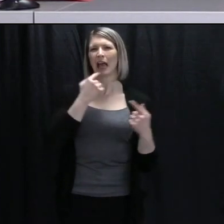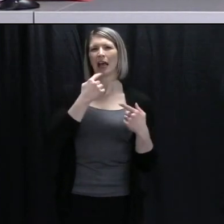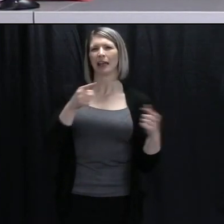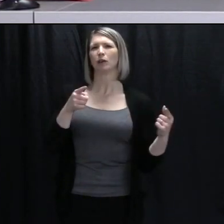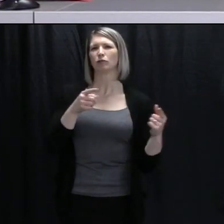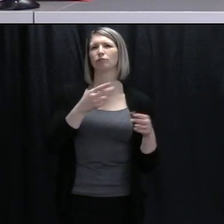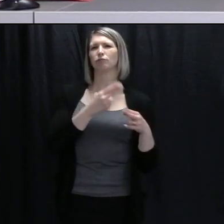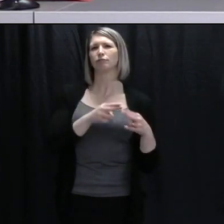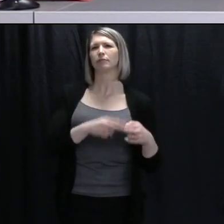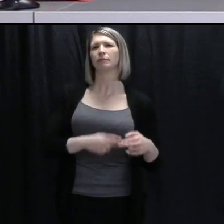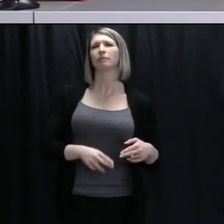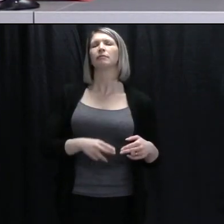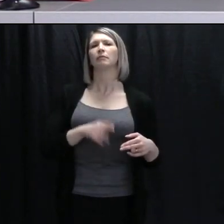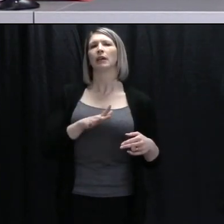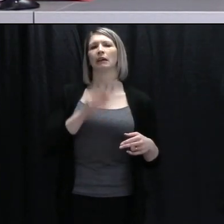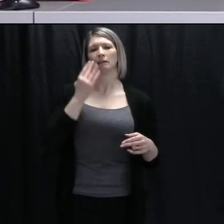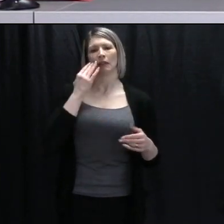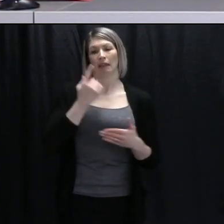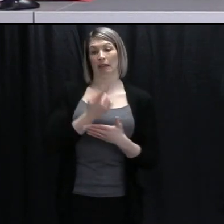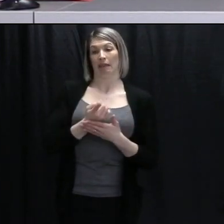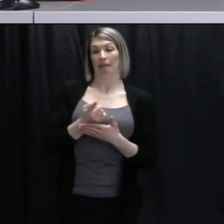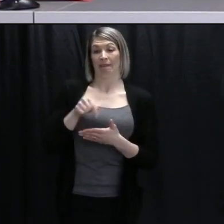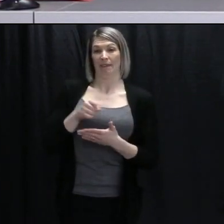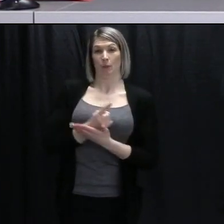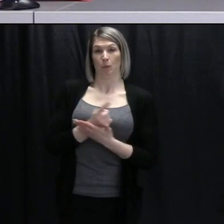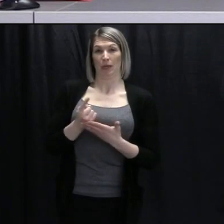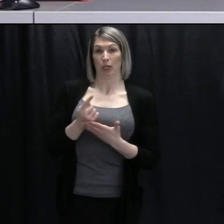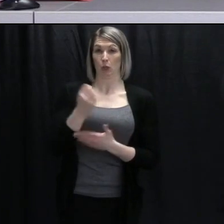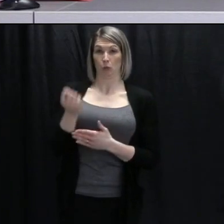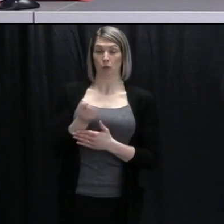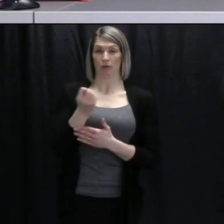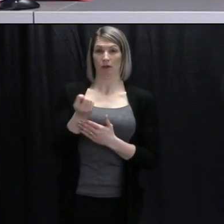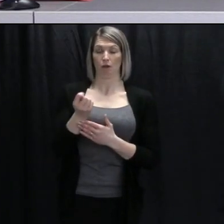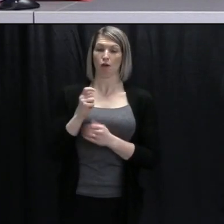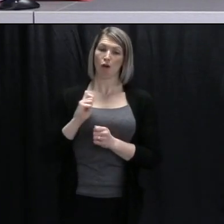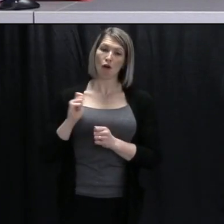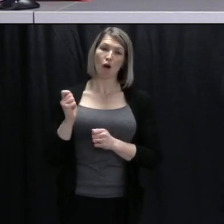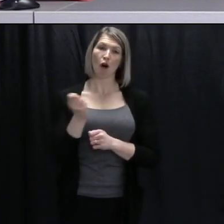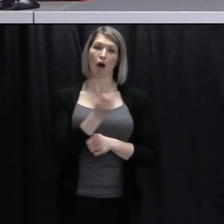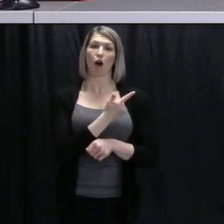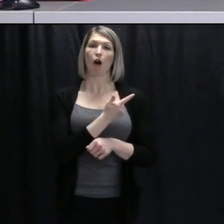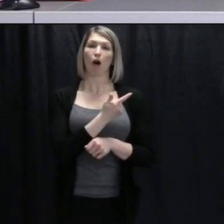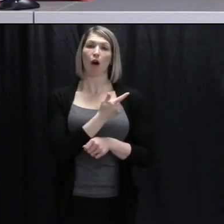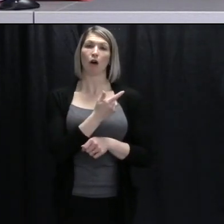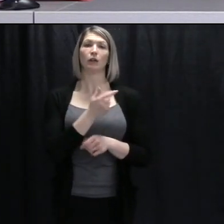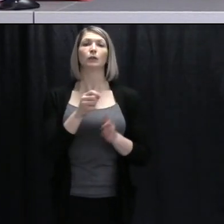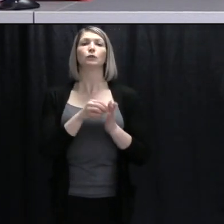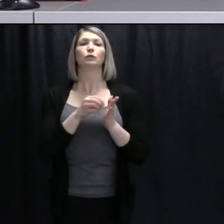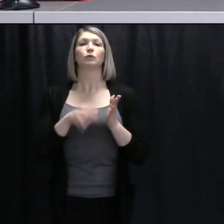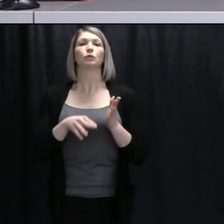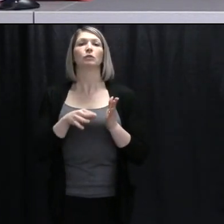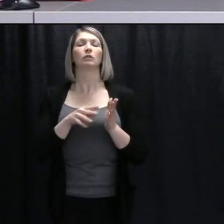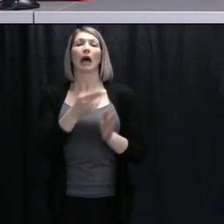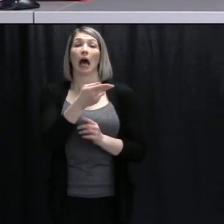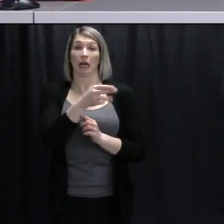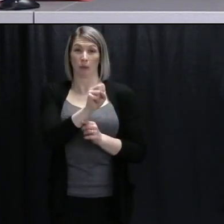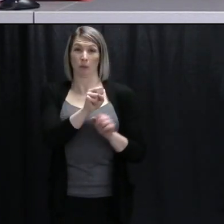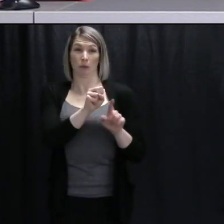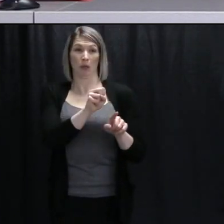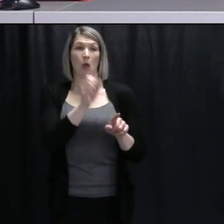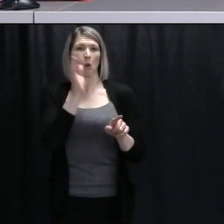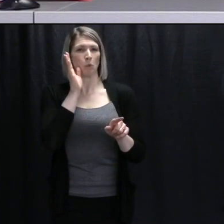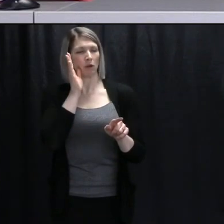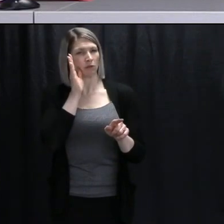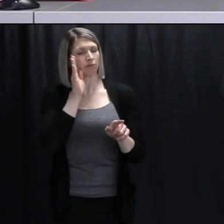that said, for example, that all students in high school would be guaranteed a mark of 50% for this